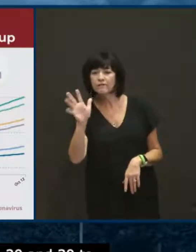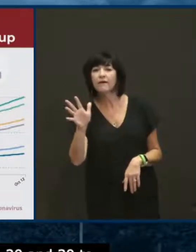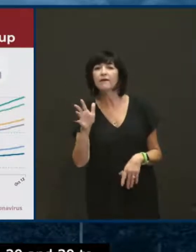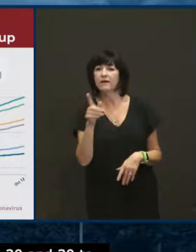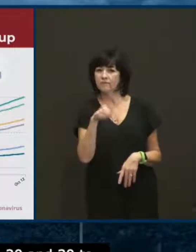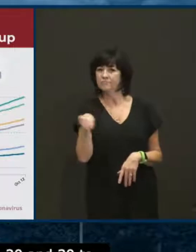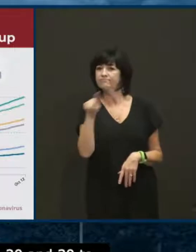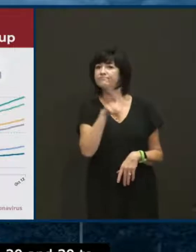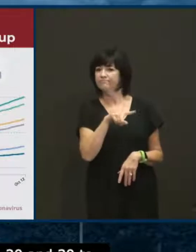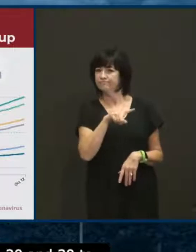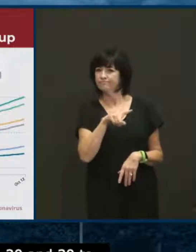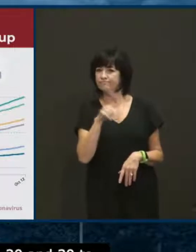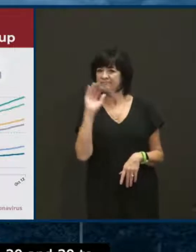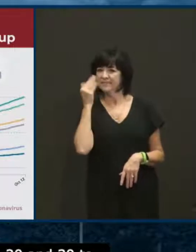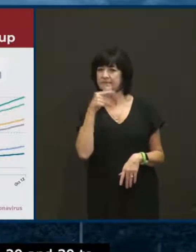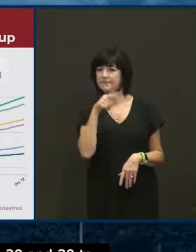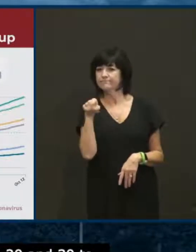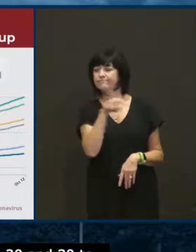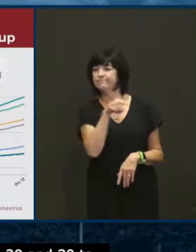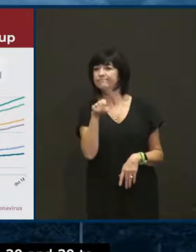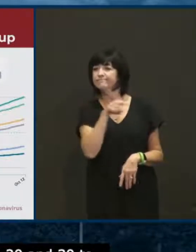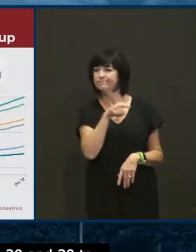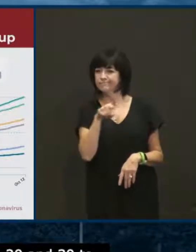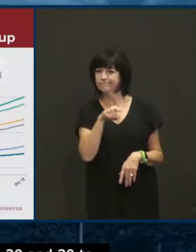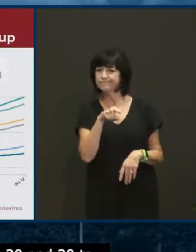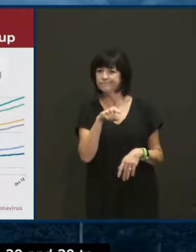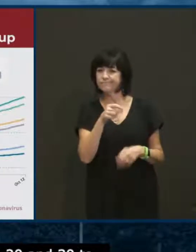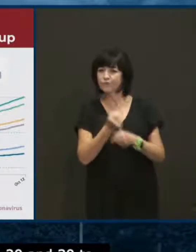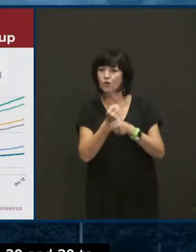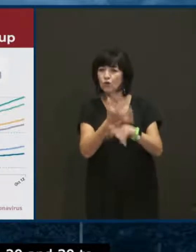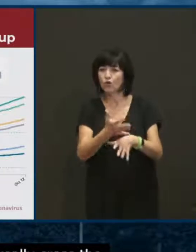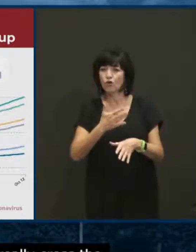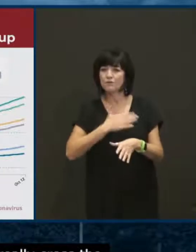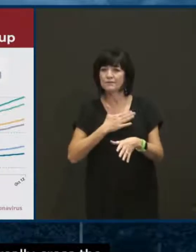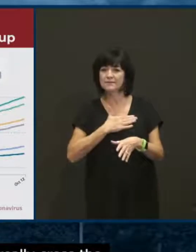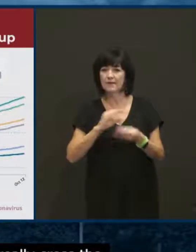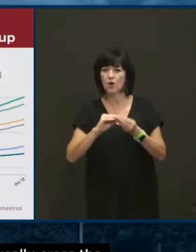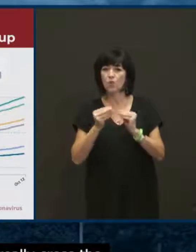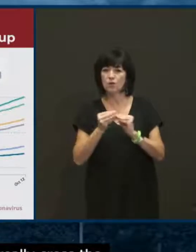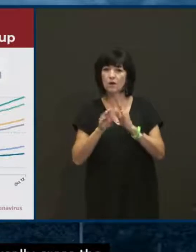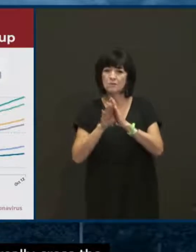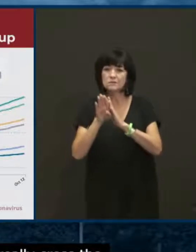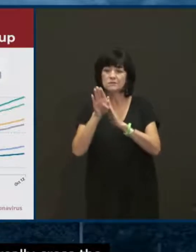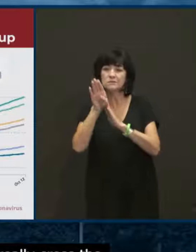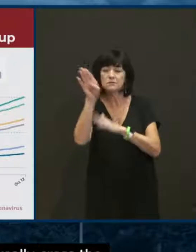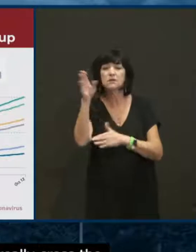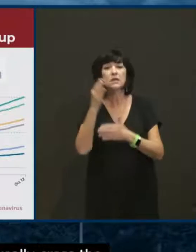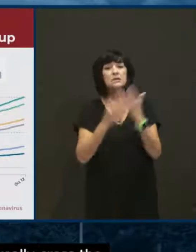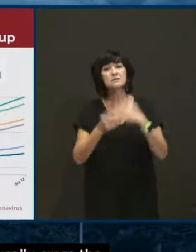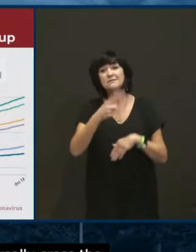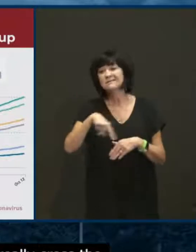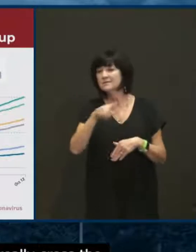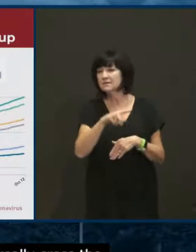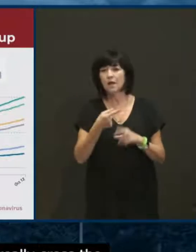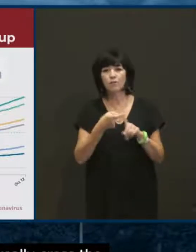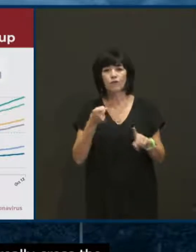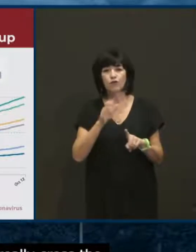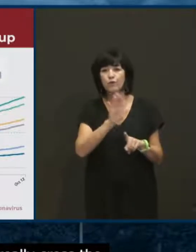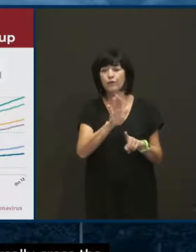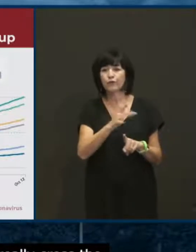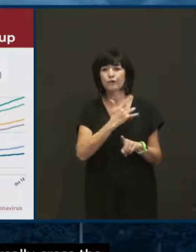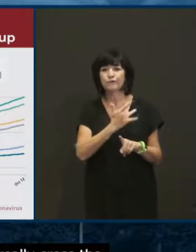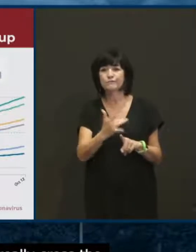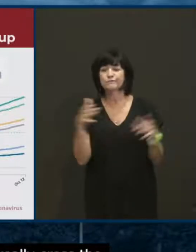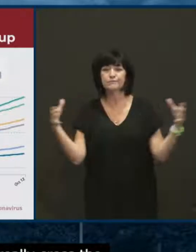tests really across our state. And a lot of it's coming from unstructured social activities and areas,